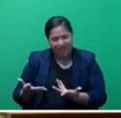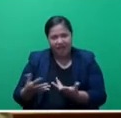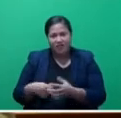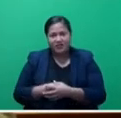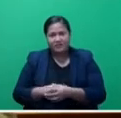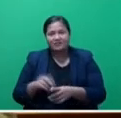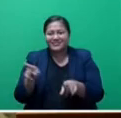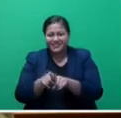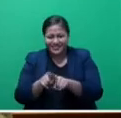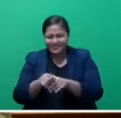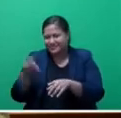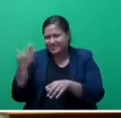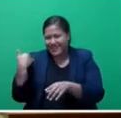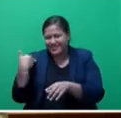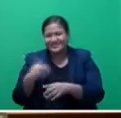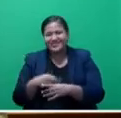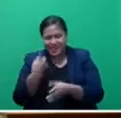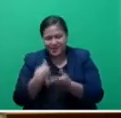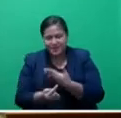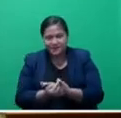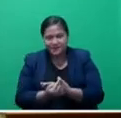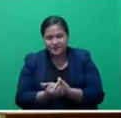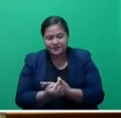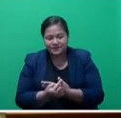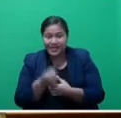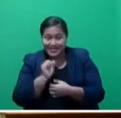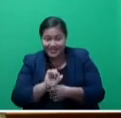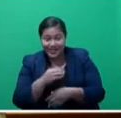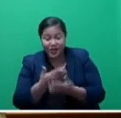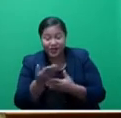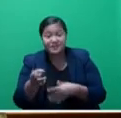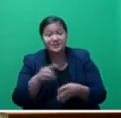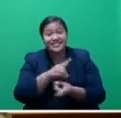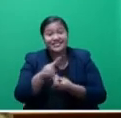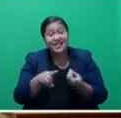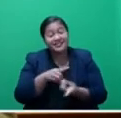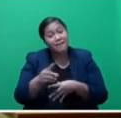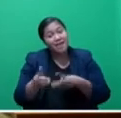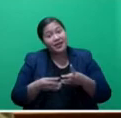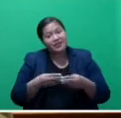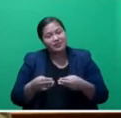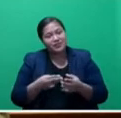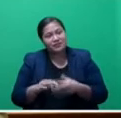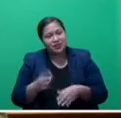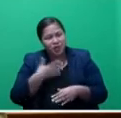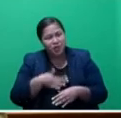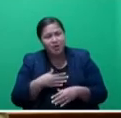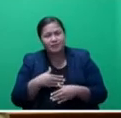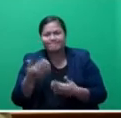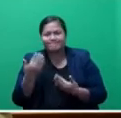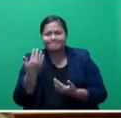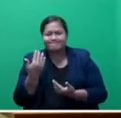it was a must. While still on disaster management, Mr. Speaker, sir, I would like to once again draw the attention of this